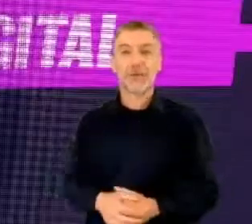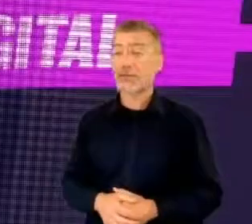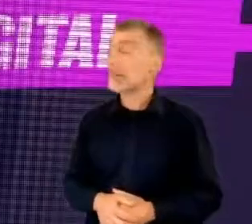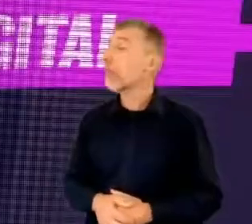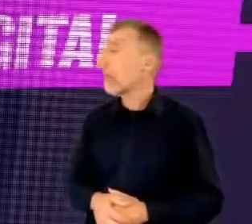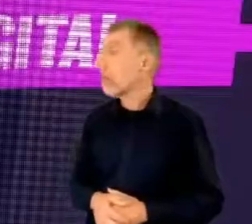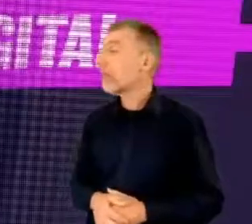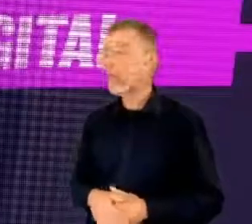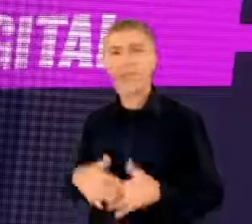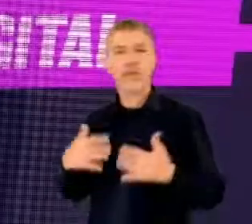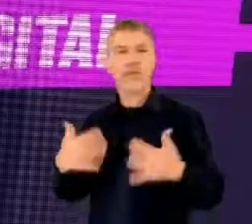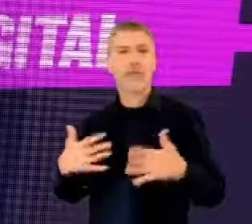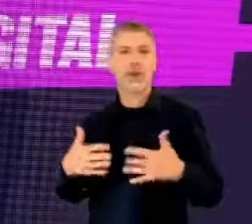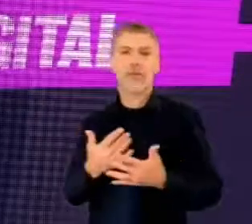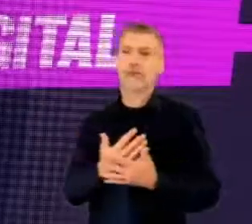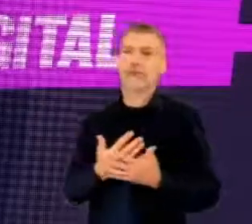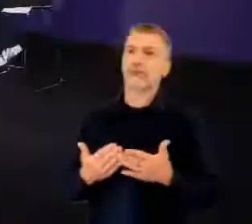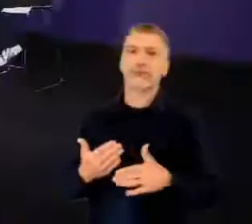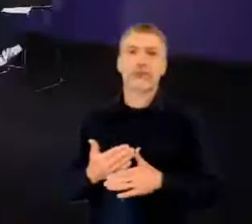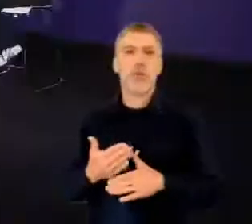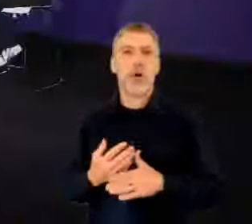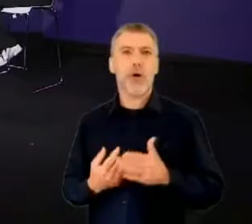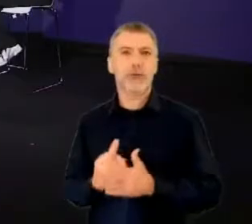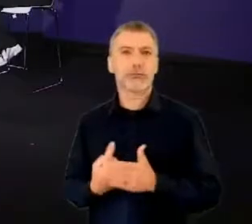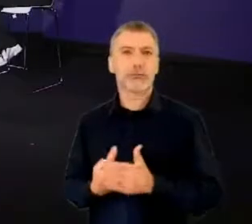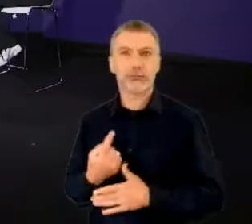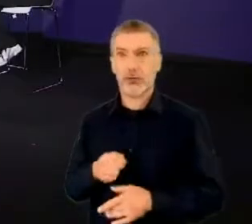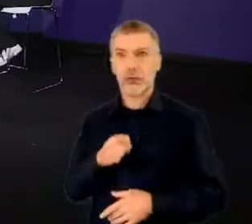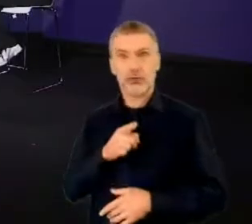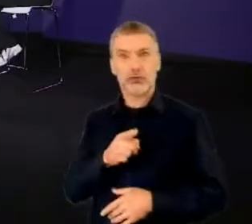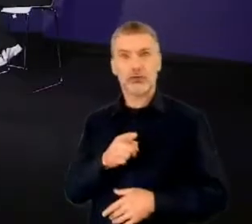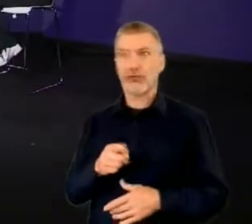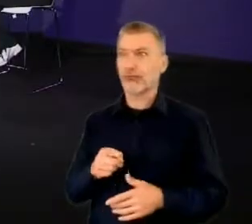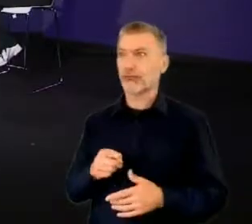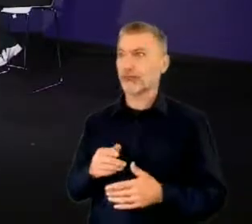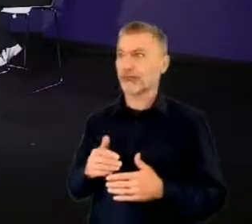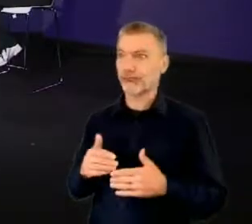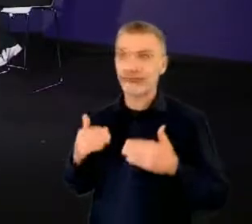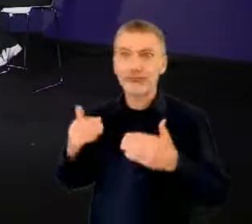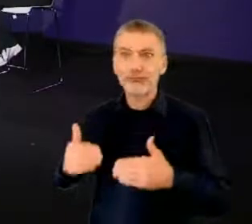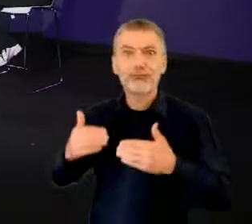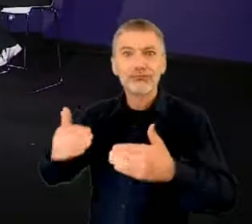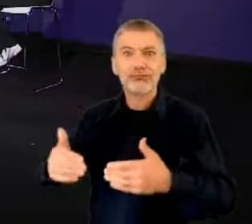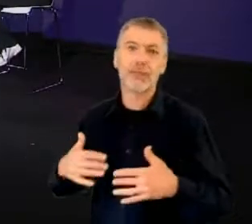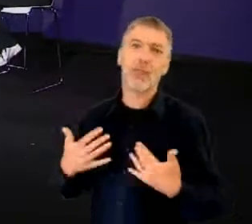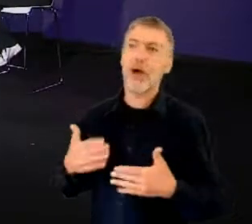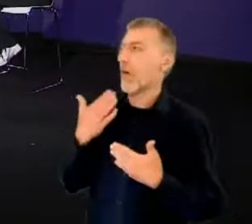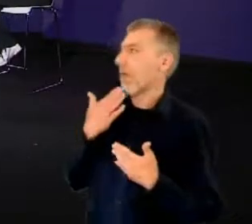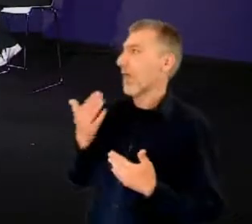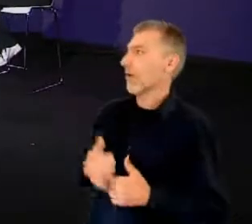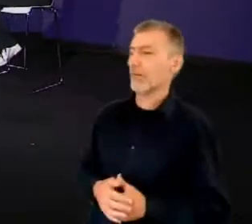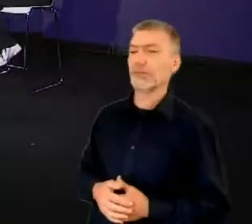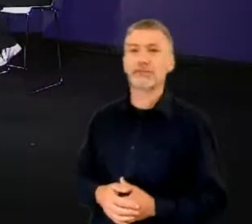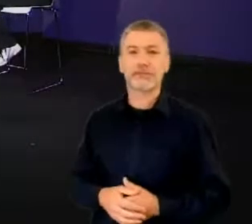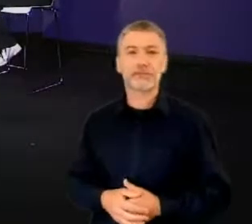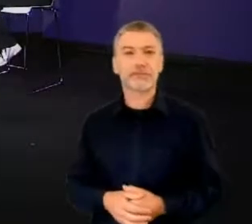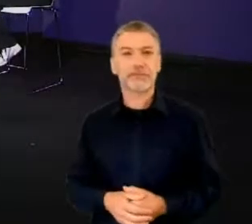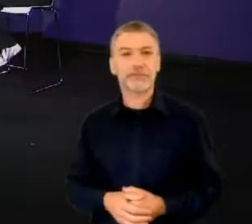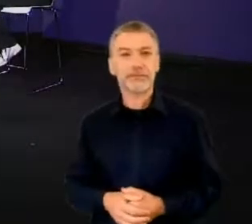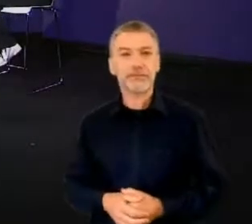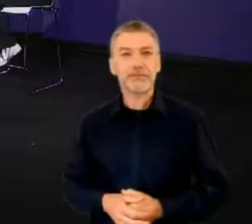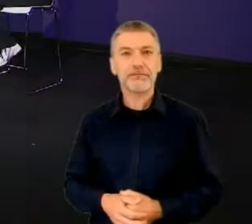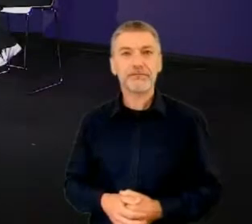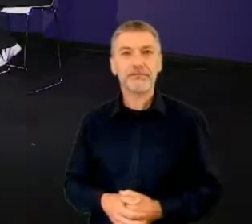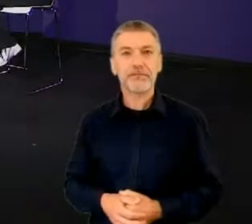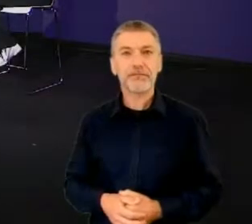behind the scenes, and there you are, right at the forefront. Fantastic, and thank you so much for your valuable work. I'm going to